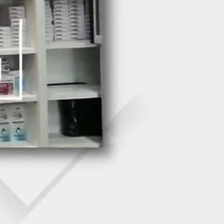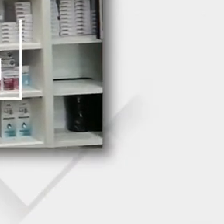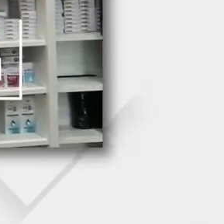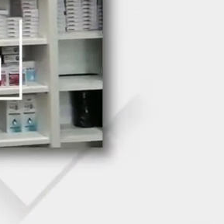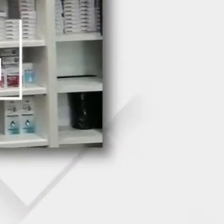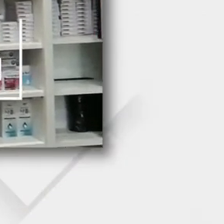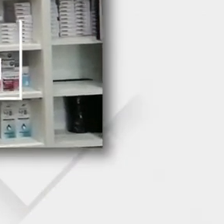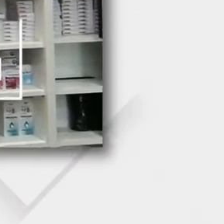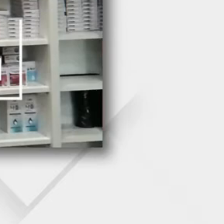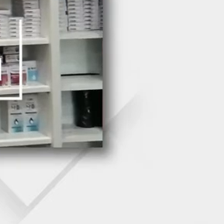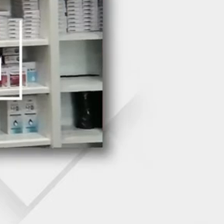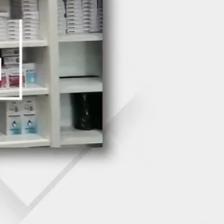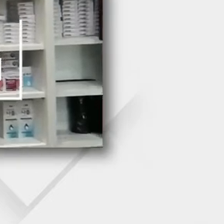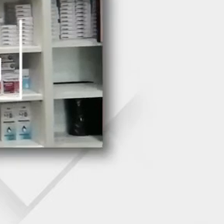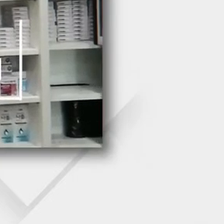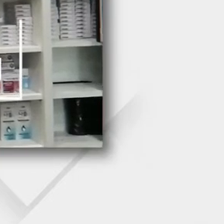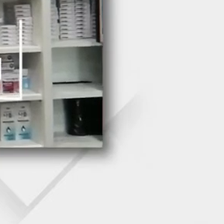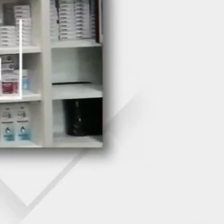and